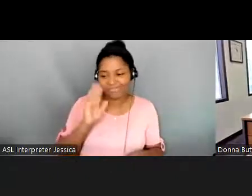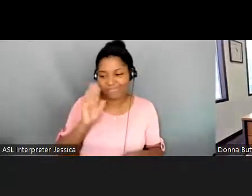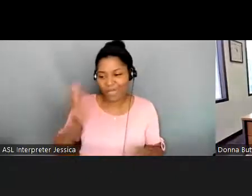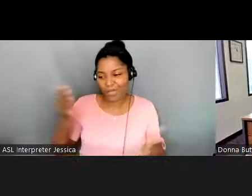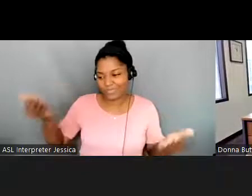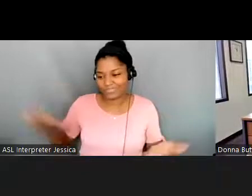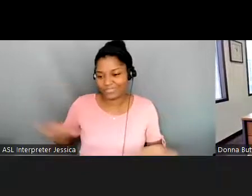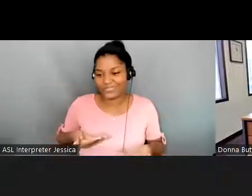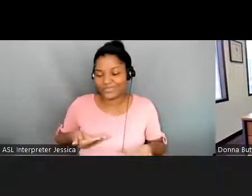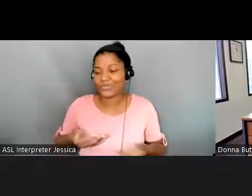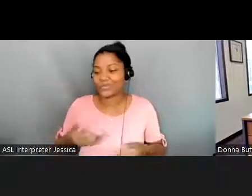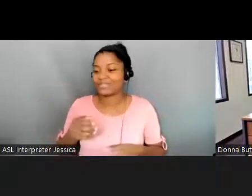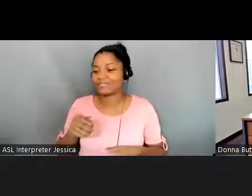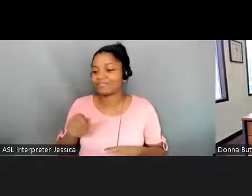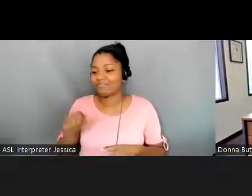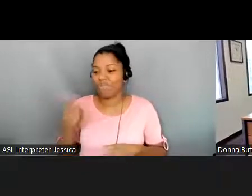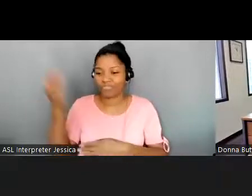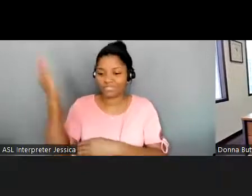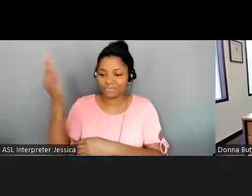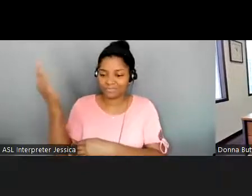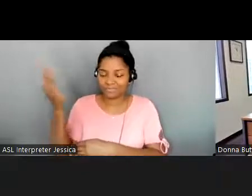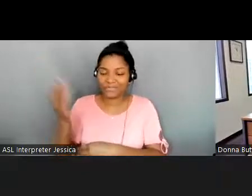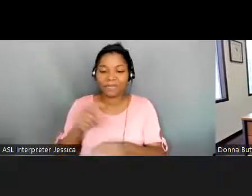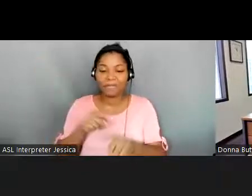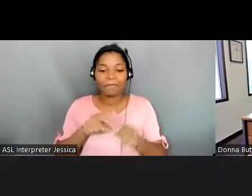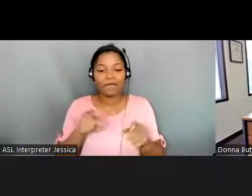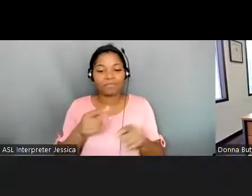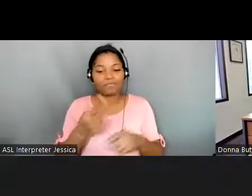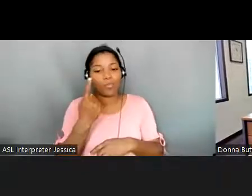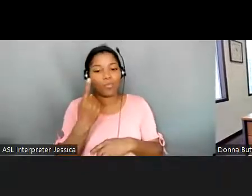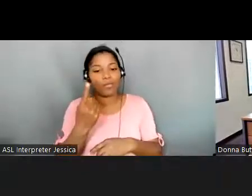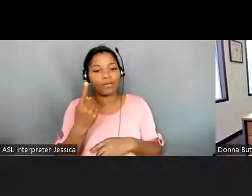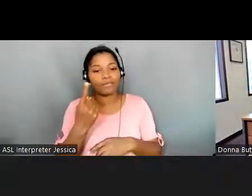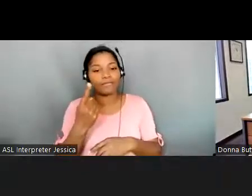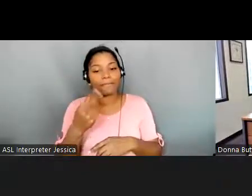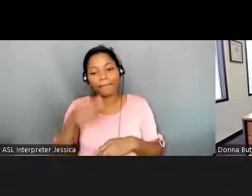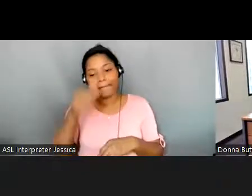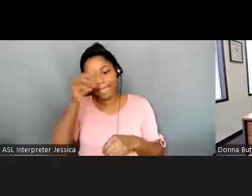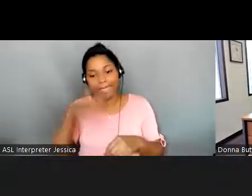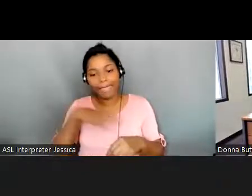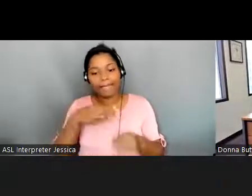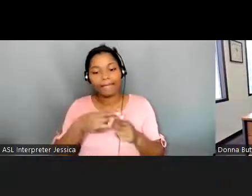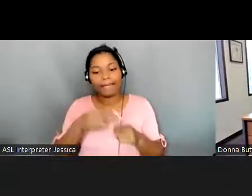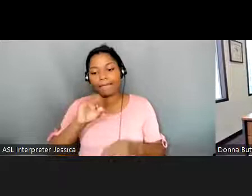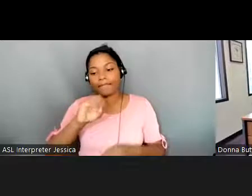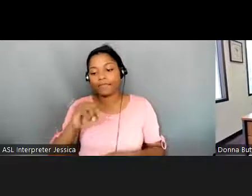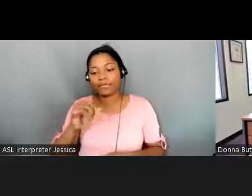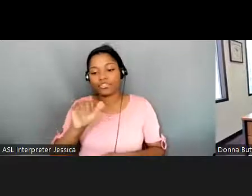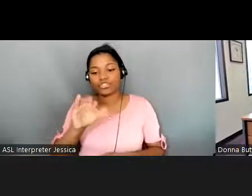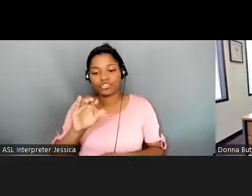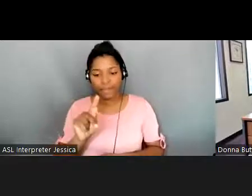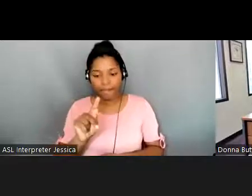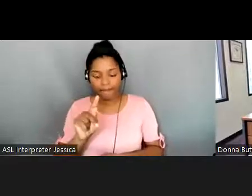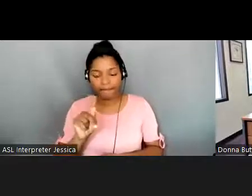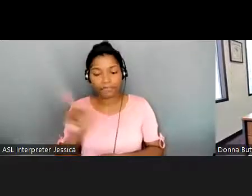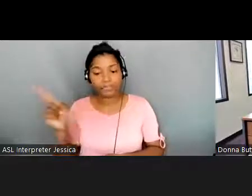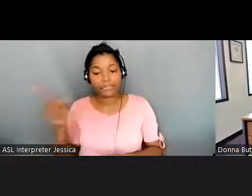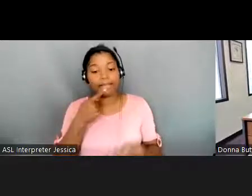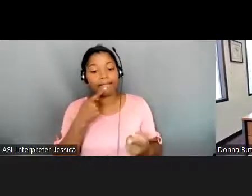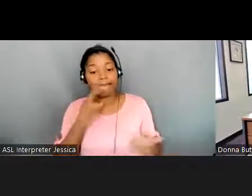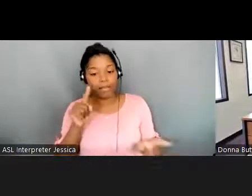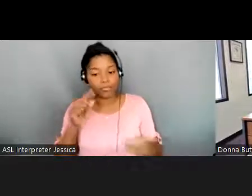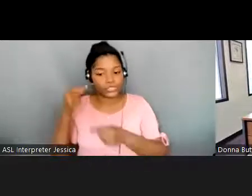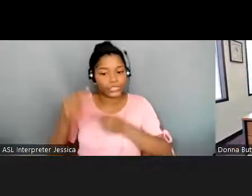terrific panel. I was reminded of one of our founders, a gentleman named Jack Osofsky, who said when they were announcing